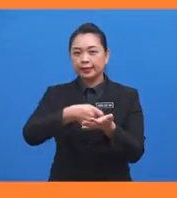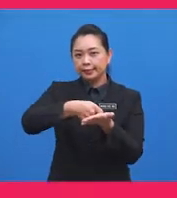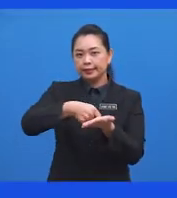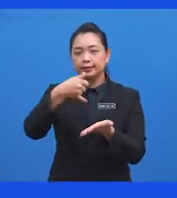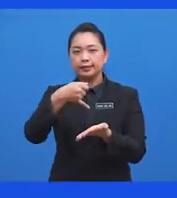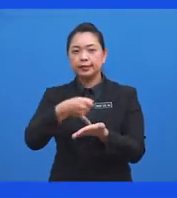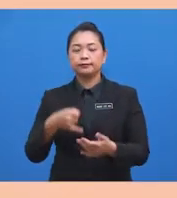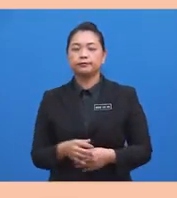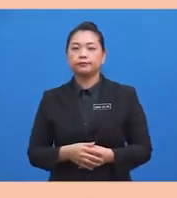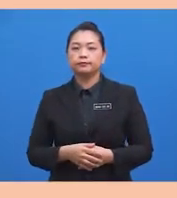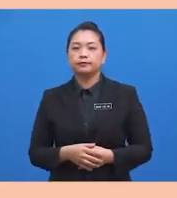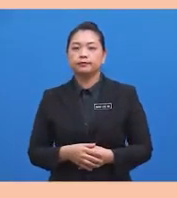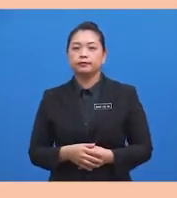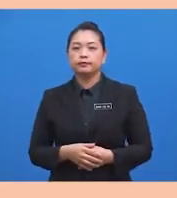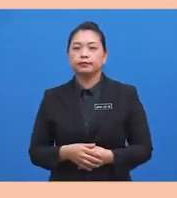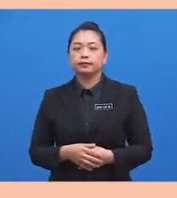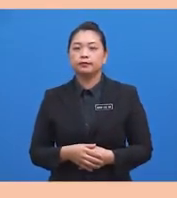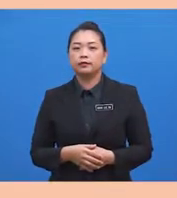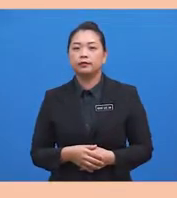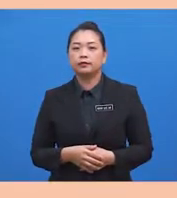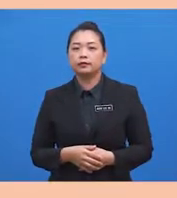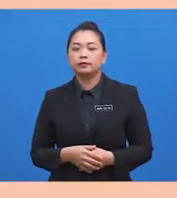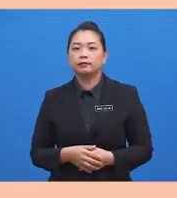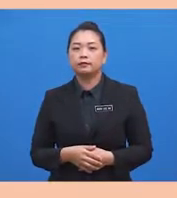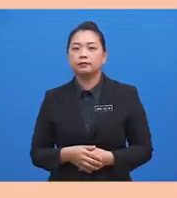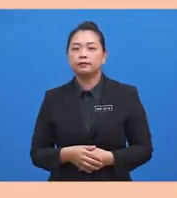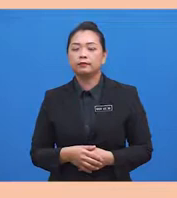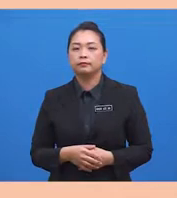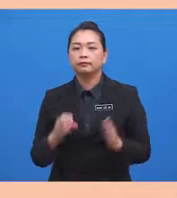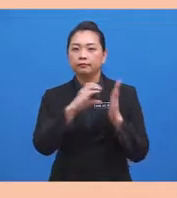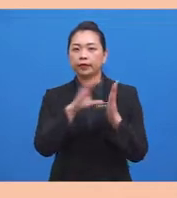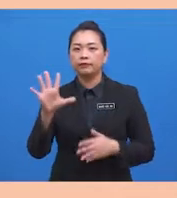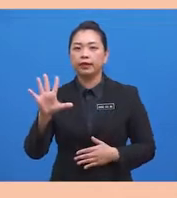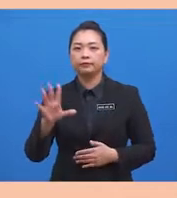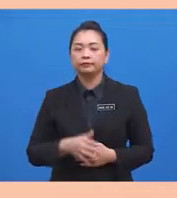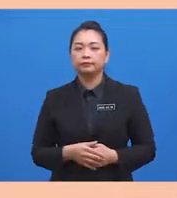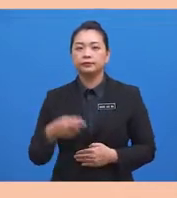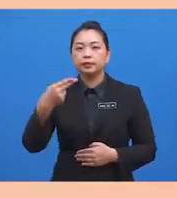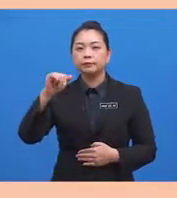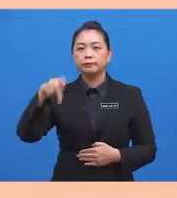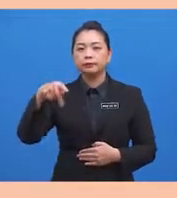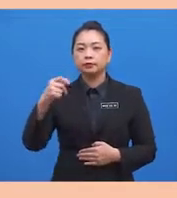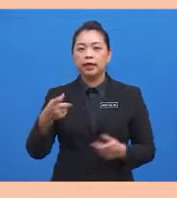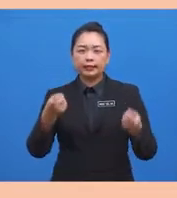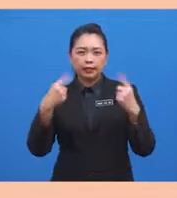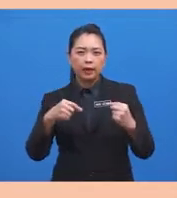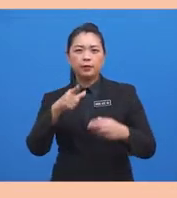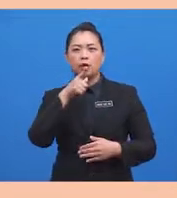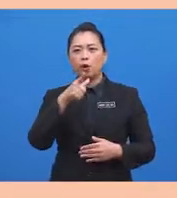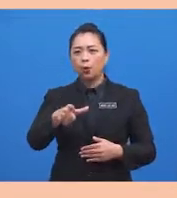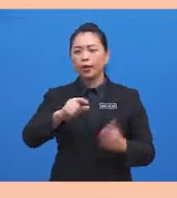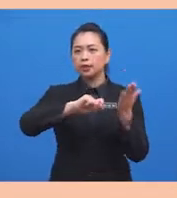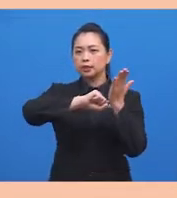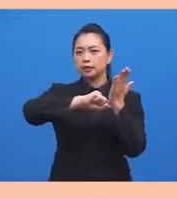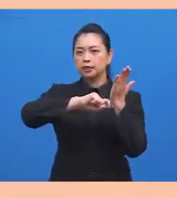later. Let's begin. I'm going to read fast. Paragraph 5. Hip-hop has come a long